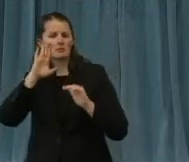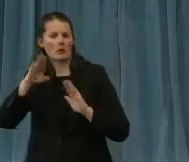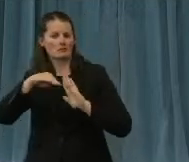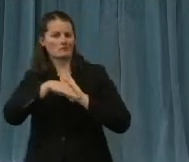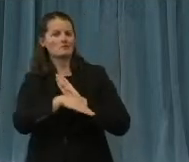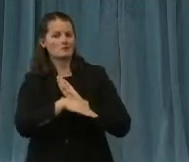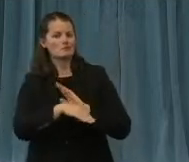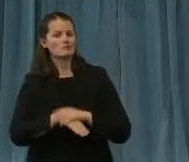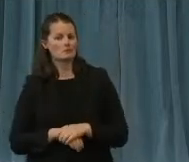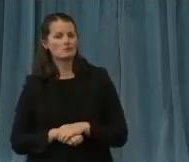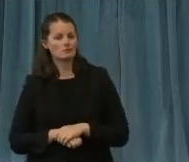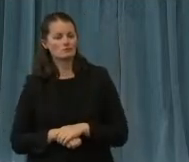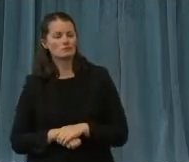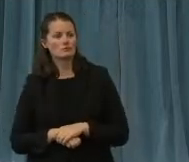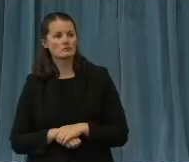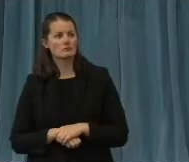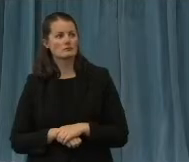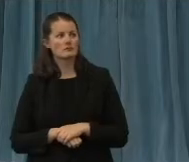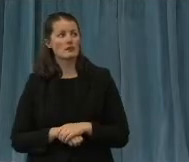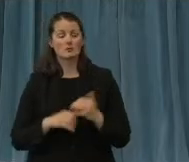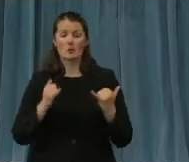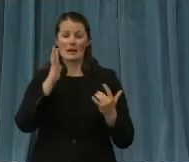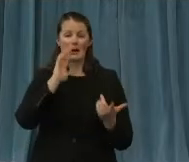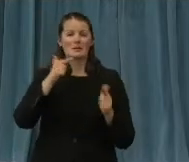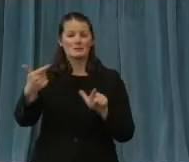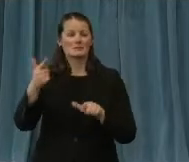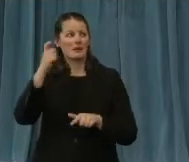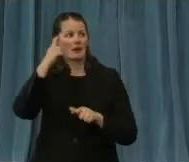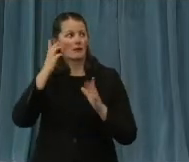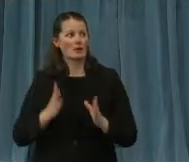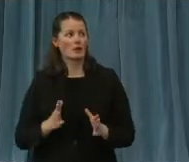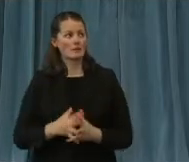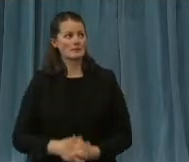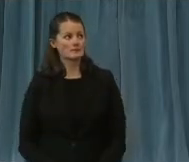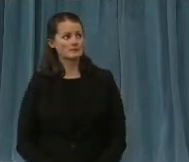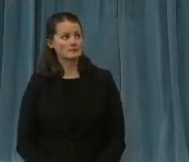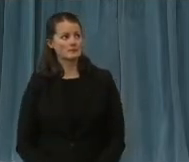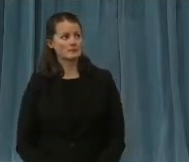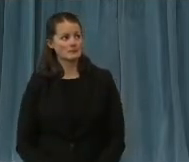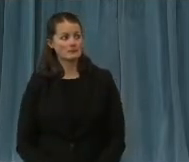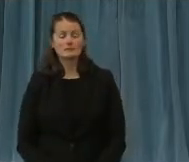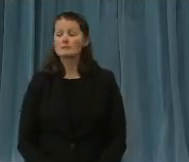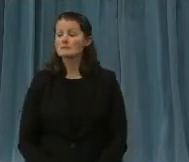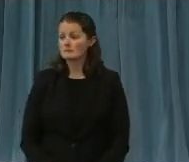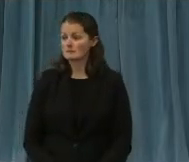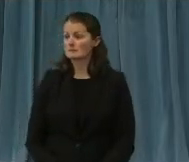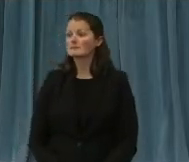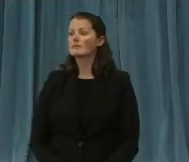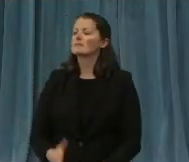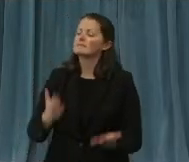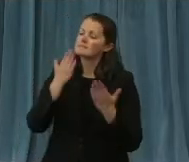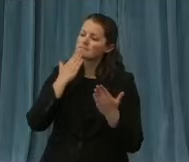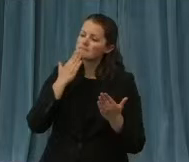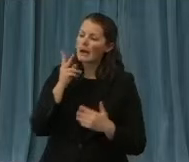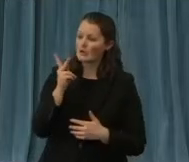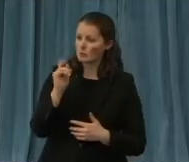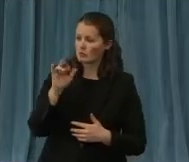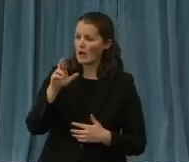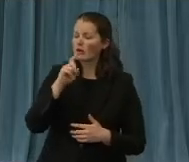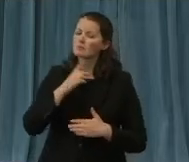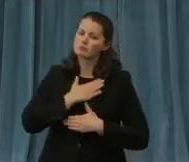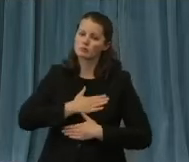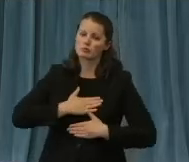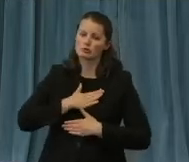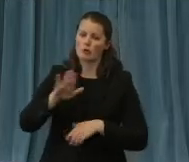And with that, I think I'll pass it back over. Thank you, Kyra. I appreciate it, and I appreciate all the effort you put in and continue to provide to all of